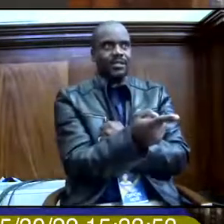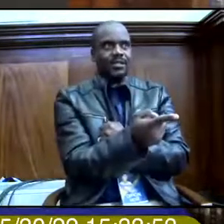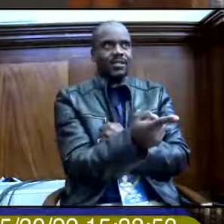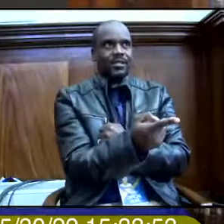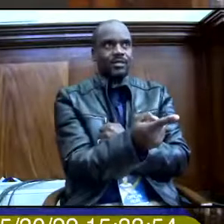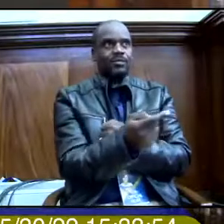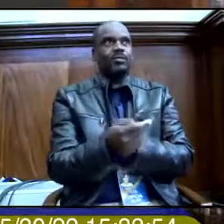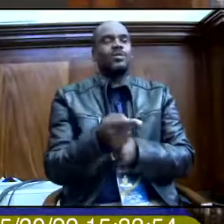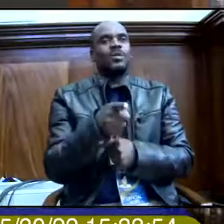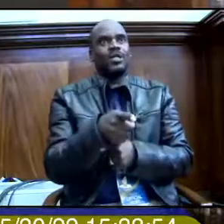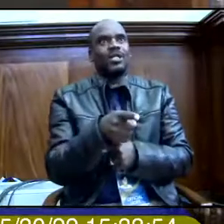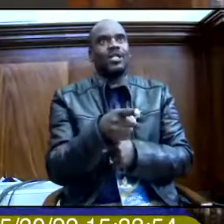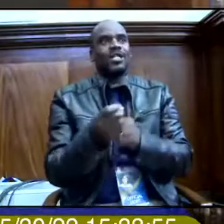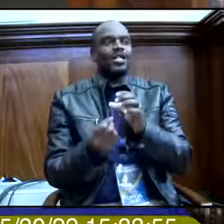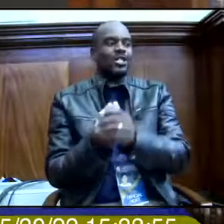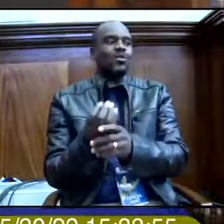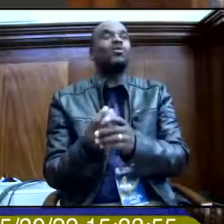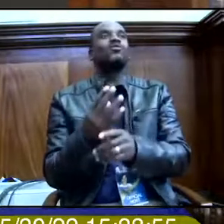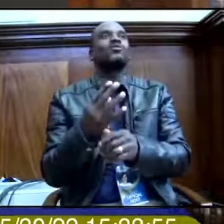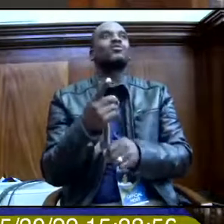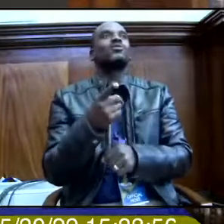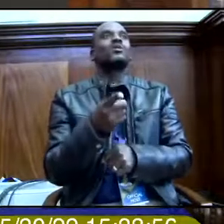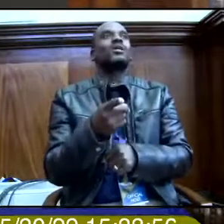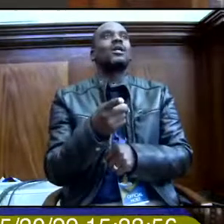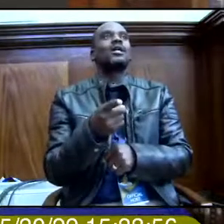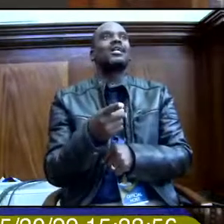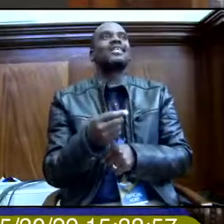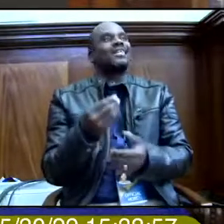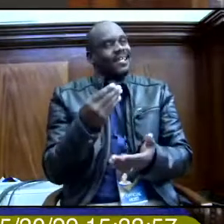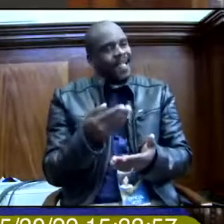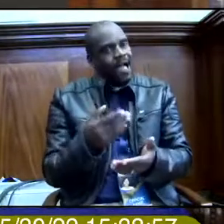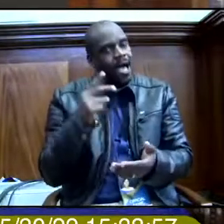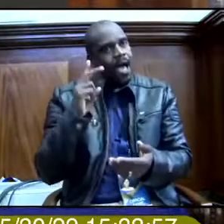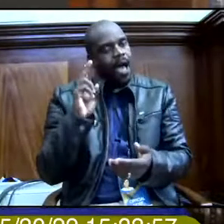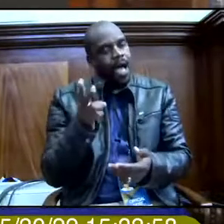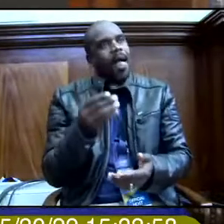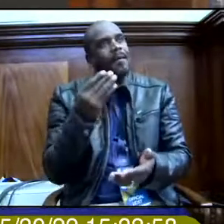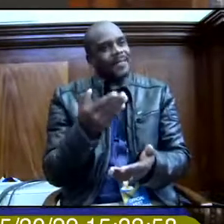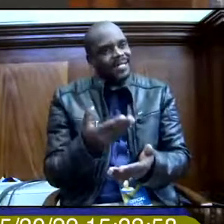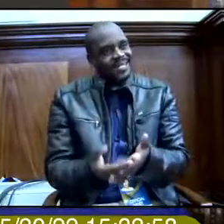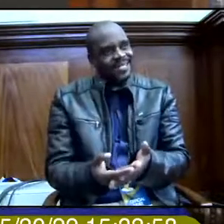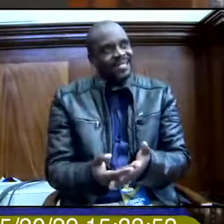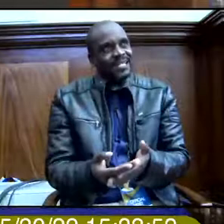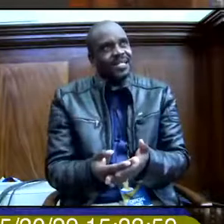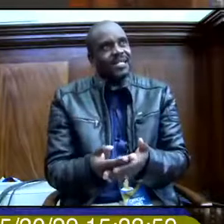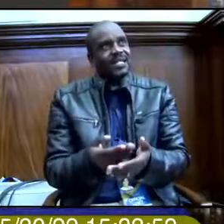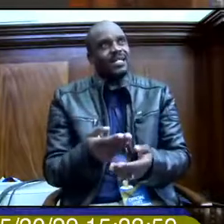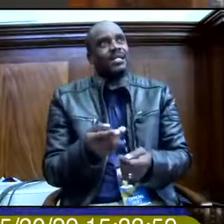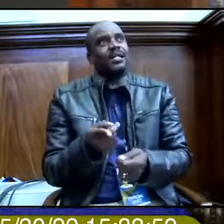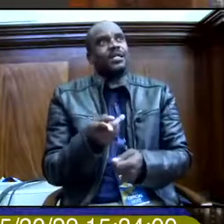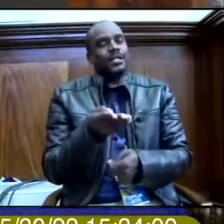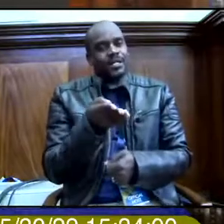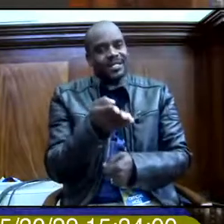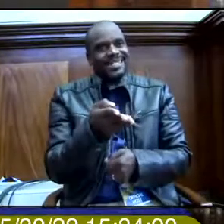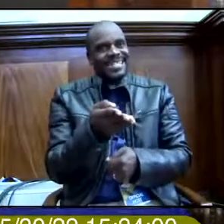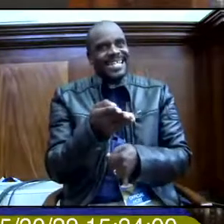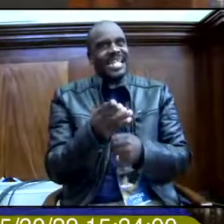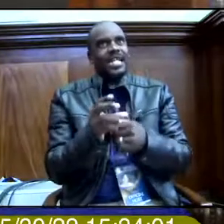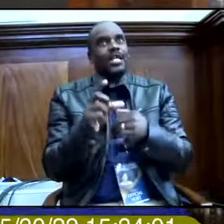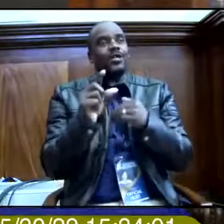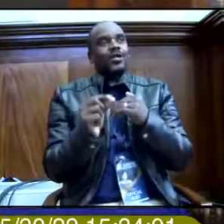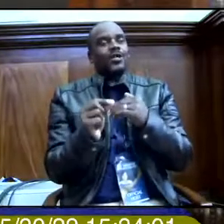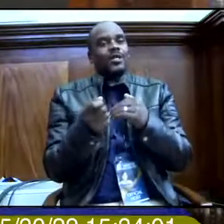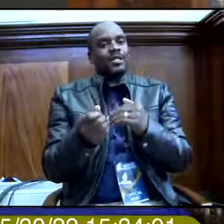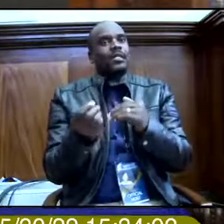produce steel that is okay can again produce steel that is in expensive